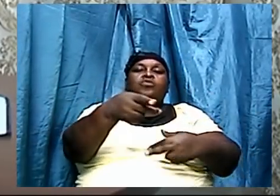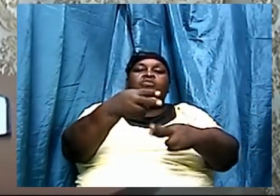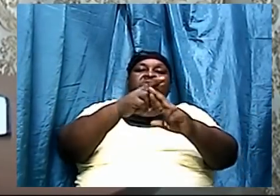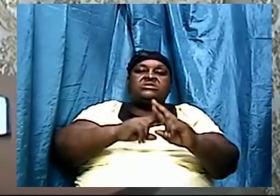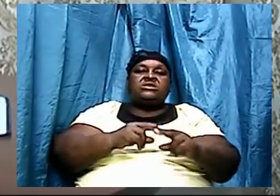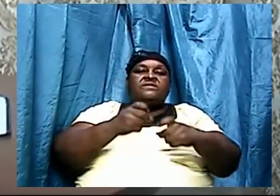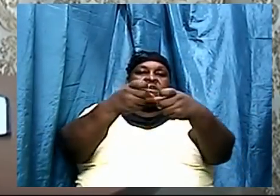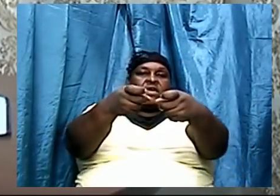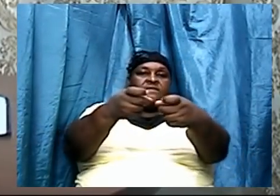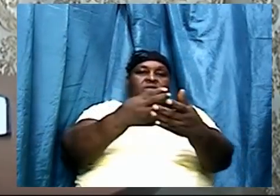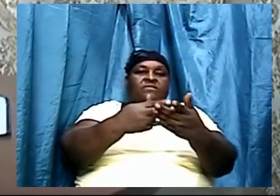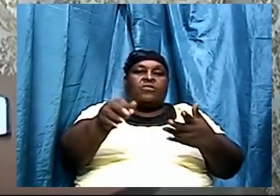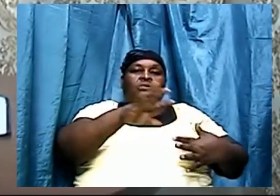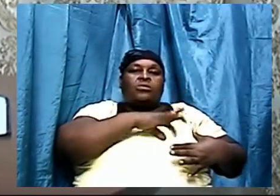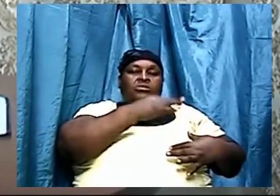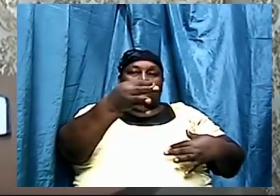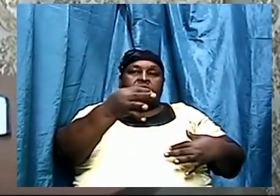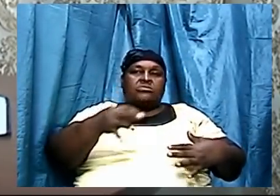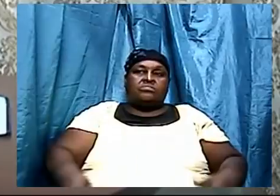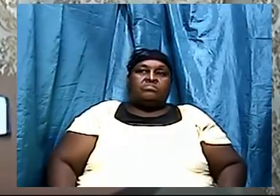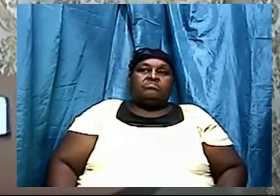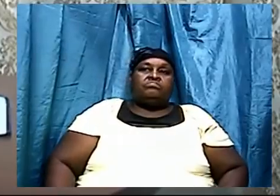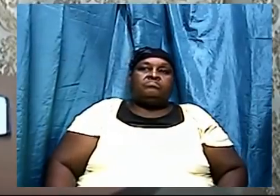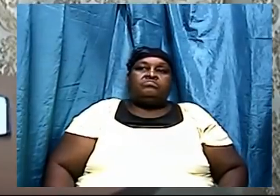the gift from the Holy Ghost can I talk to you for like two minutes